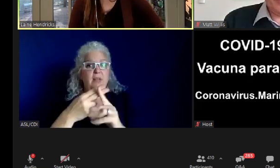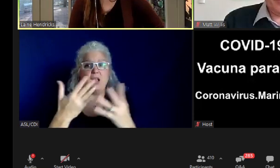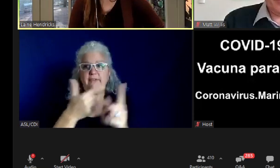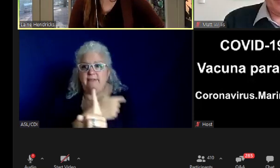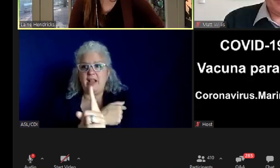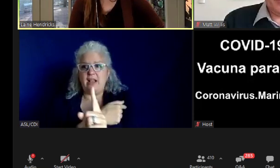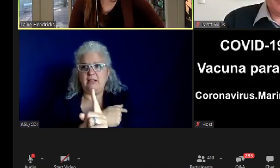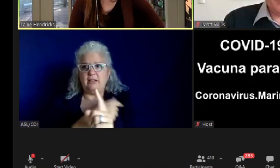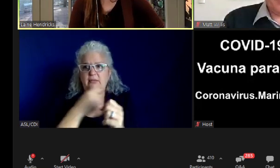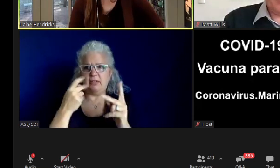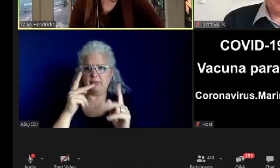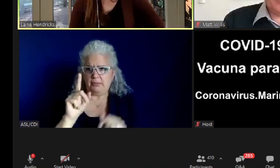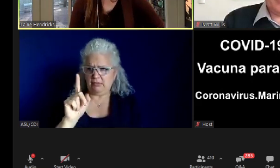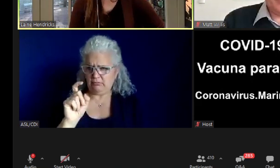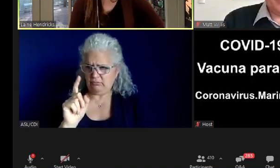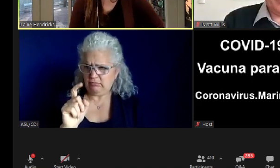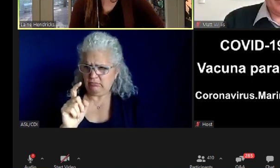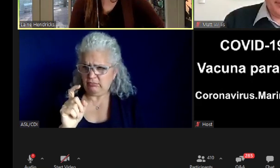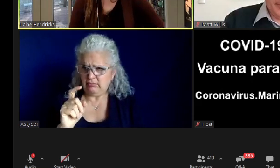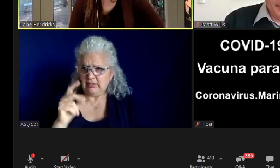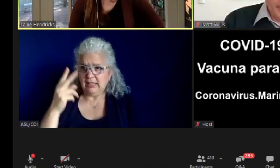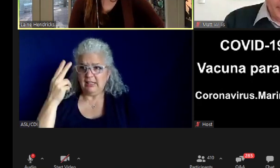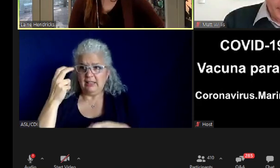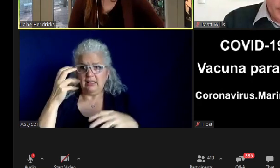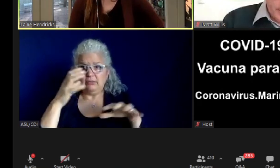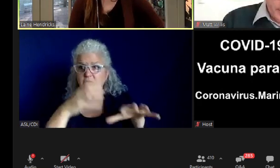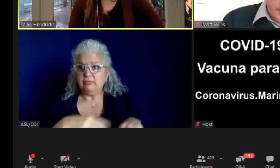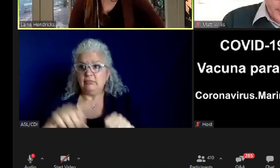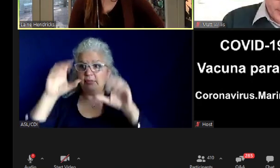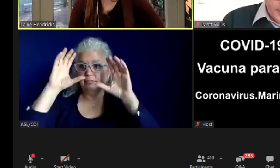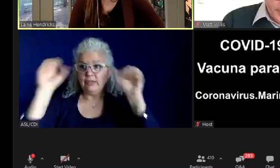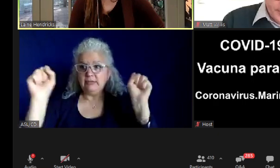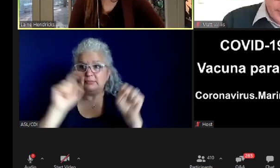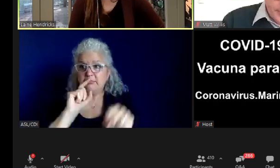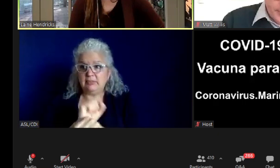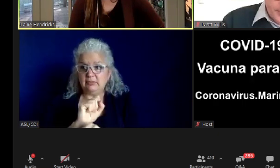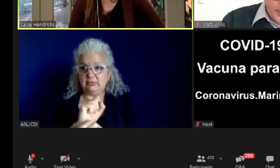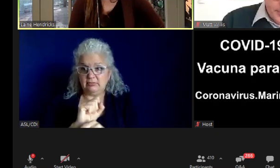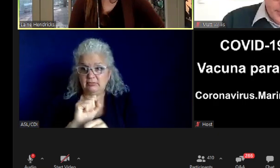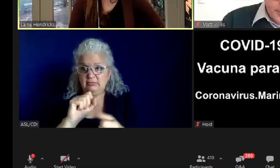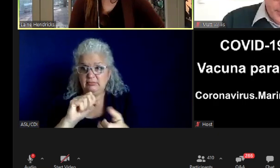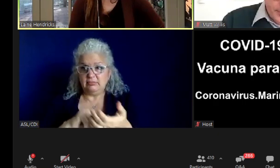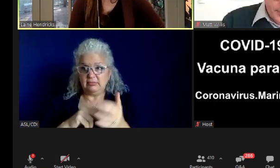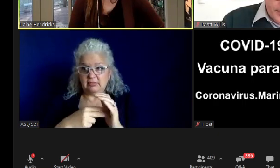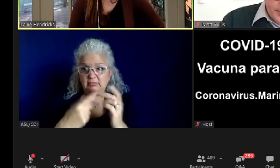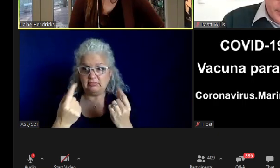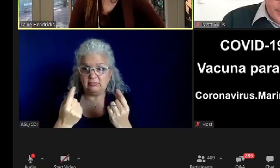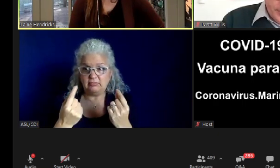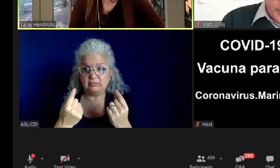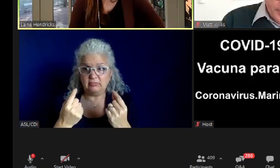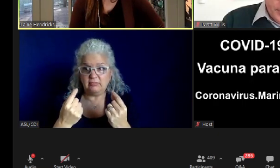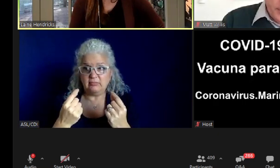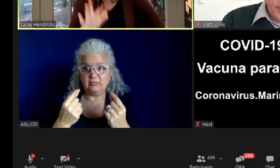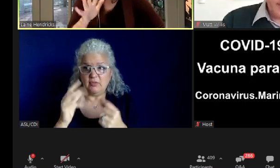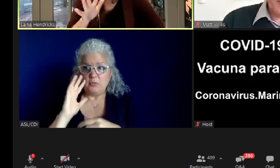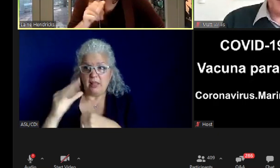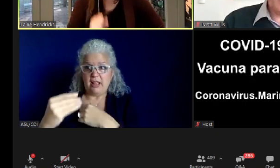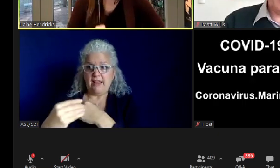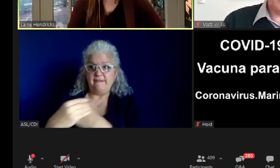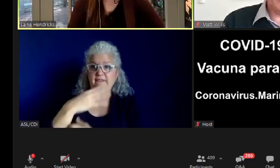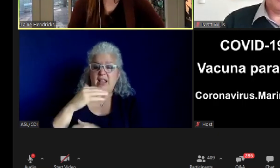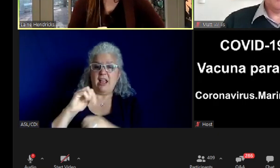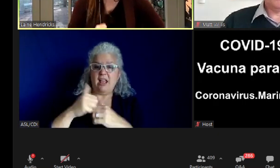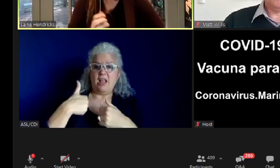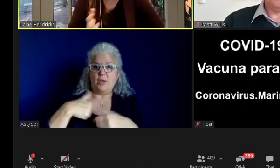when President-elect Biden takes office, if you anticipate that having any effect on our vaccine distribution. I know it's a little bit